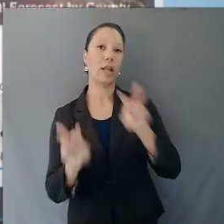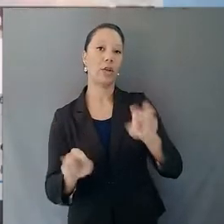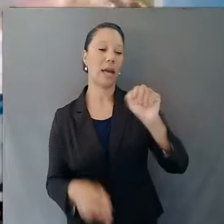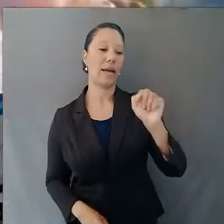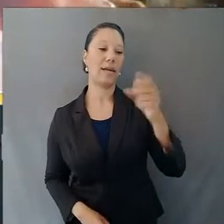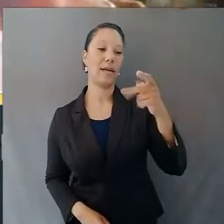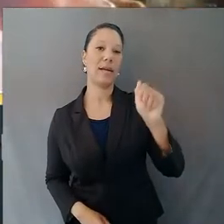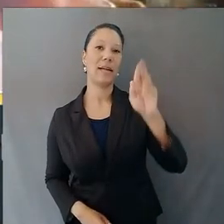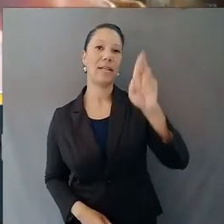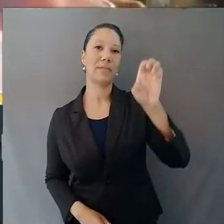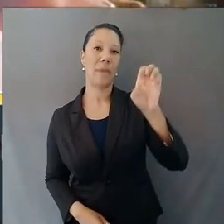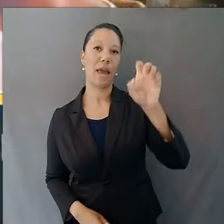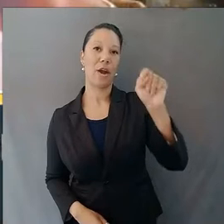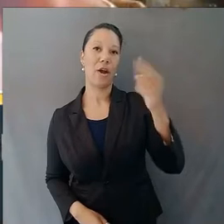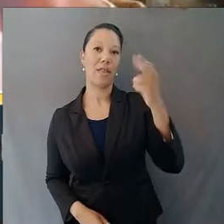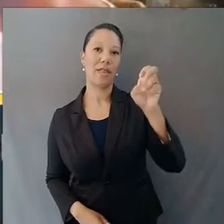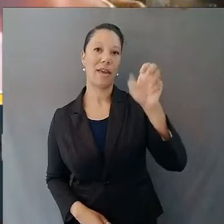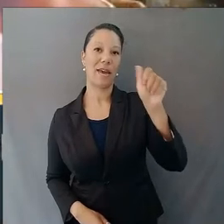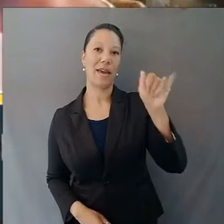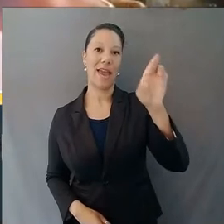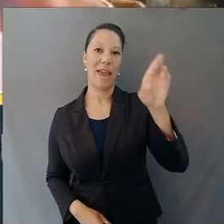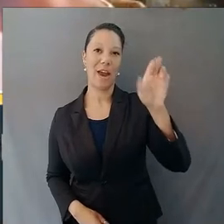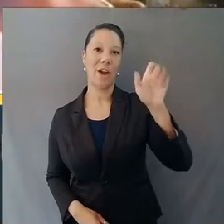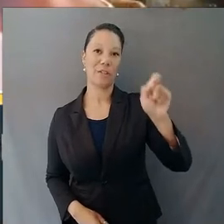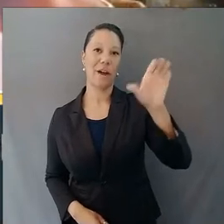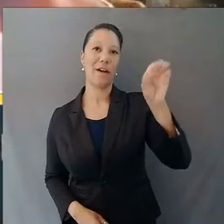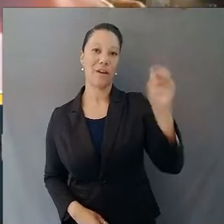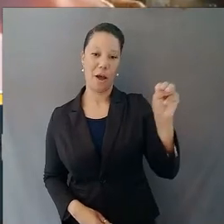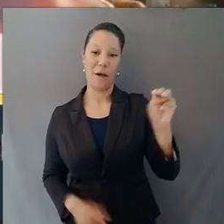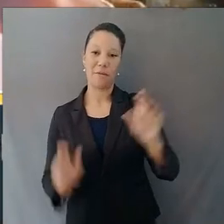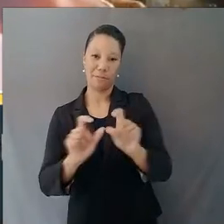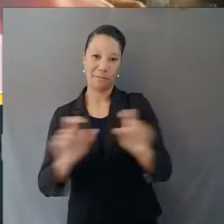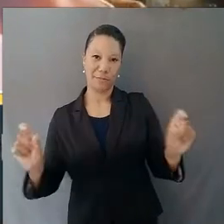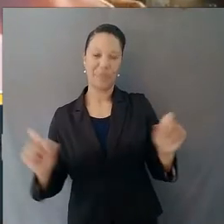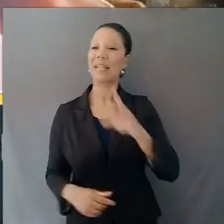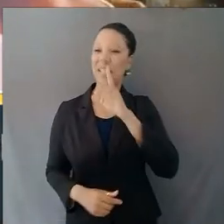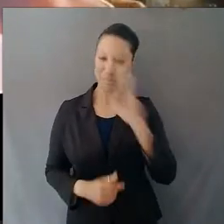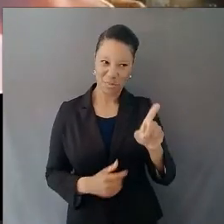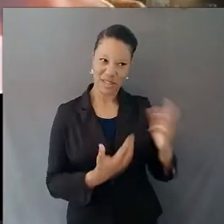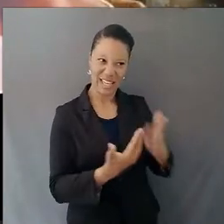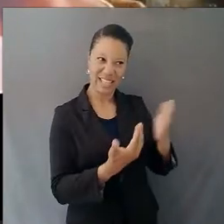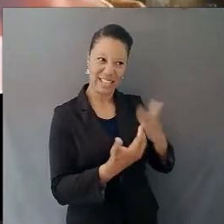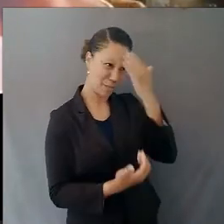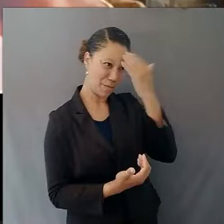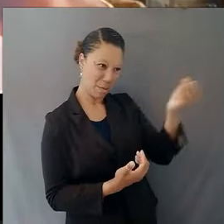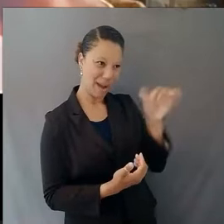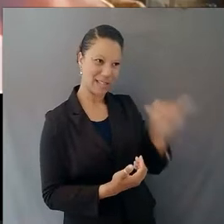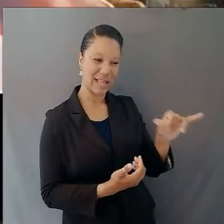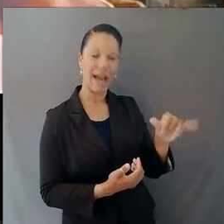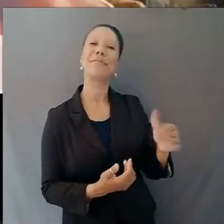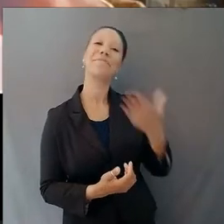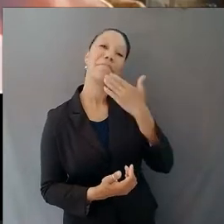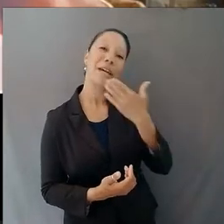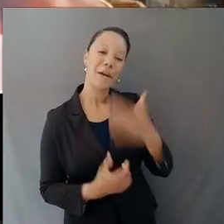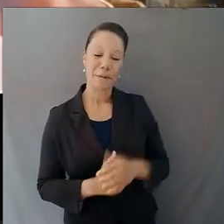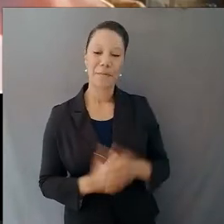sparetheair.com. Pretty easy to remember that URL. Thank you so much, Santi. So let's switch gears a little bit to